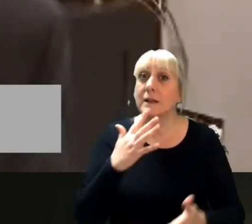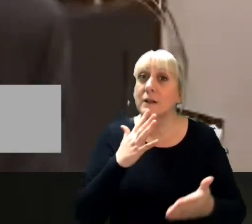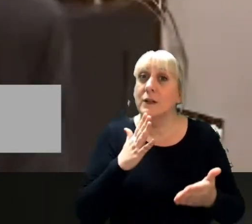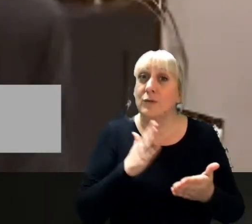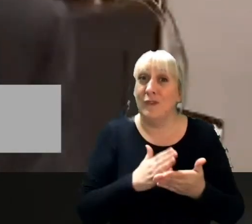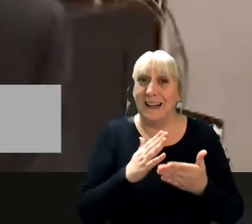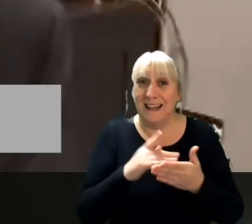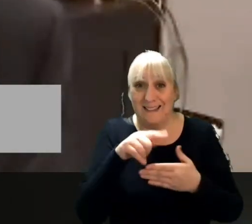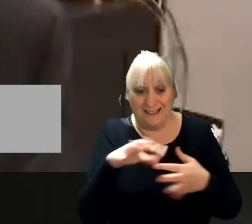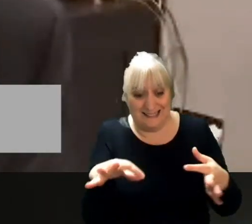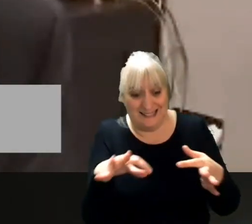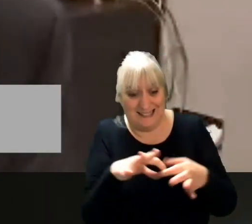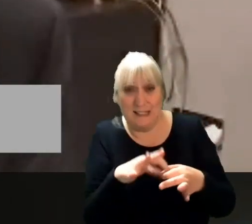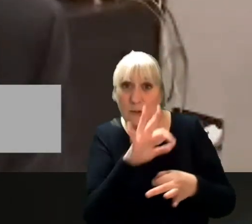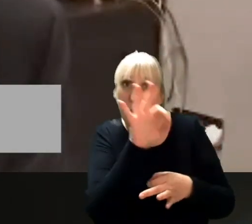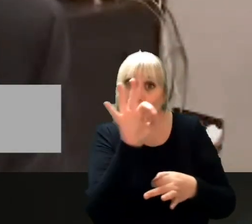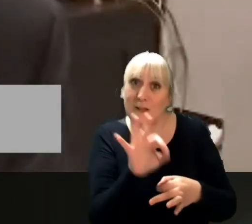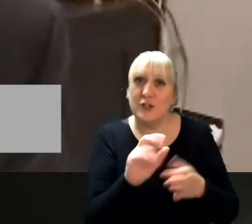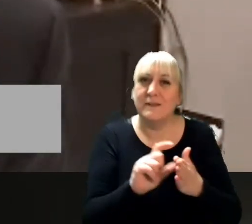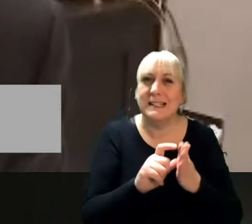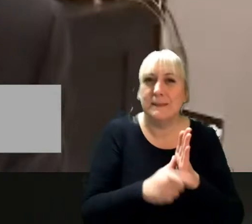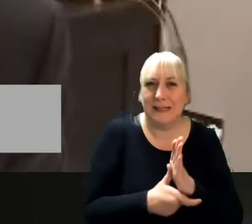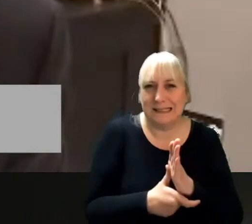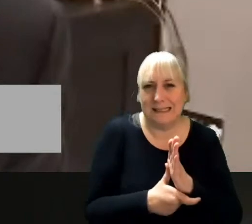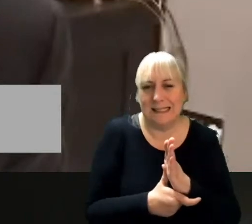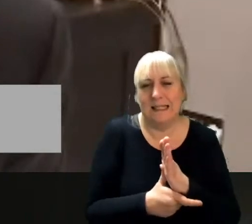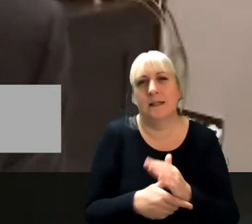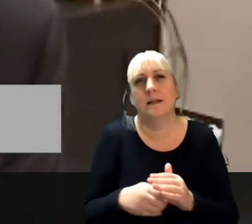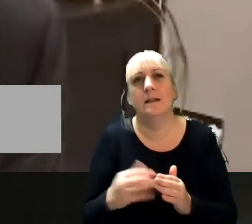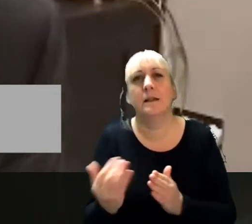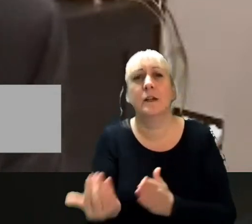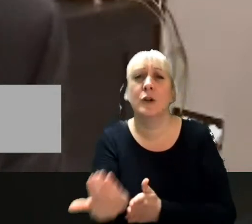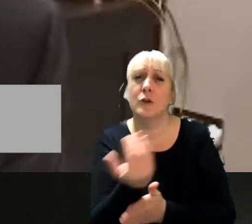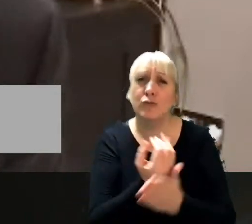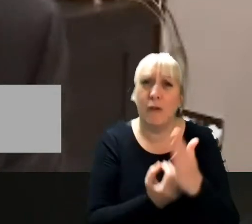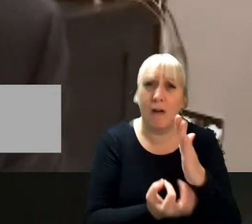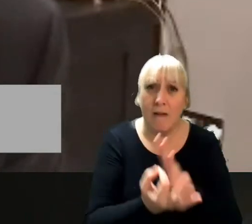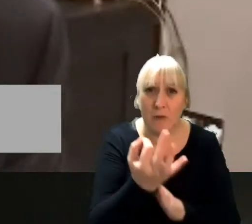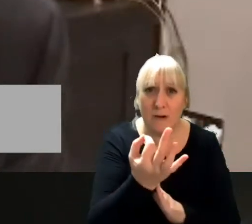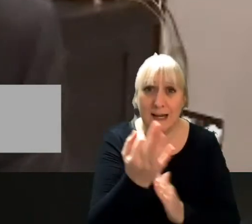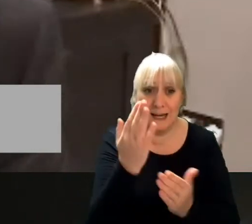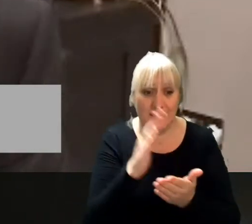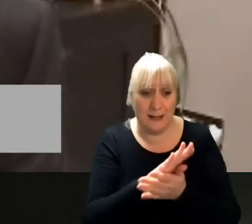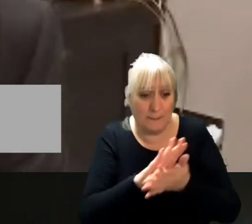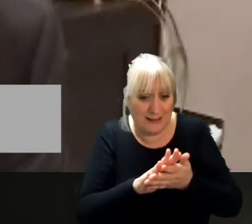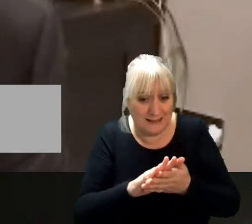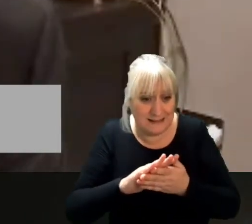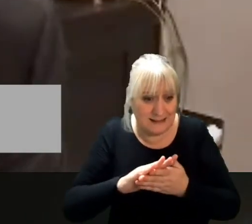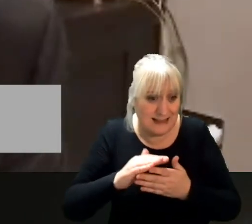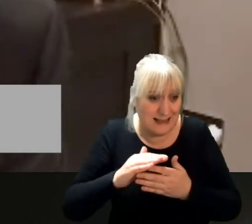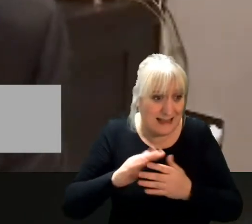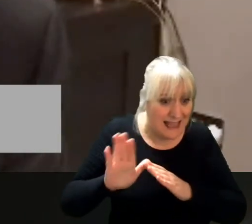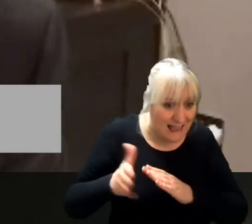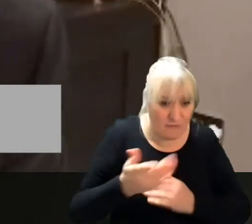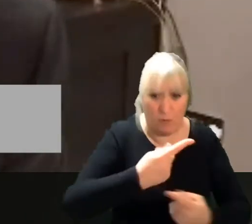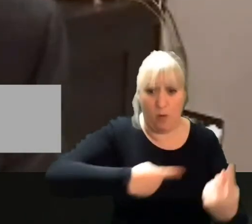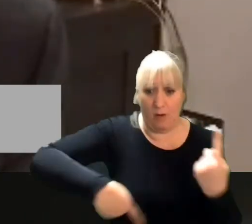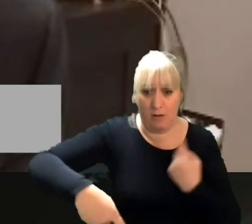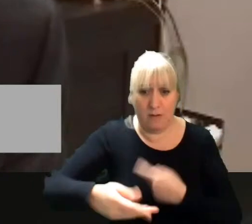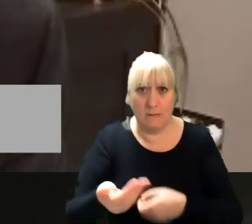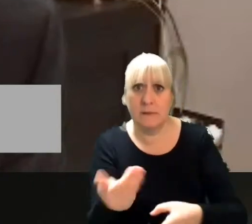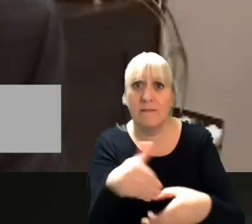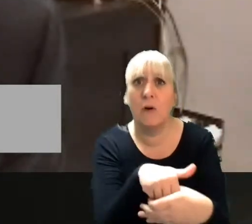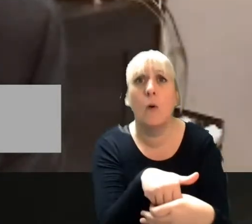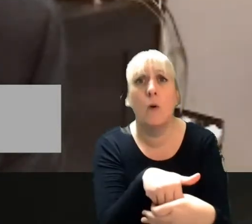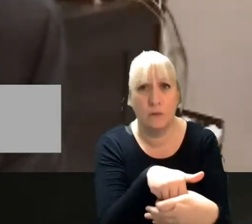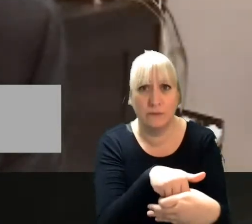disabilities. And of course, recovery does depend upon every citizen having a position to play in it. And I think we're going